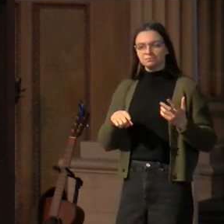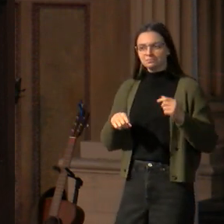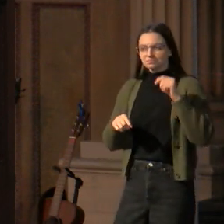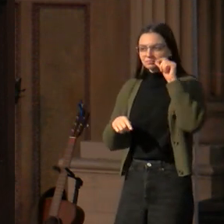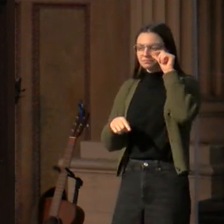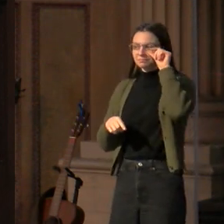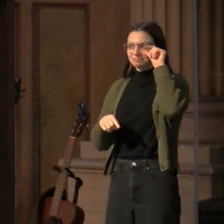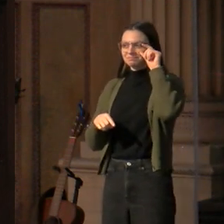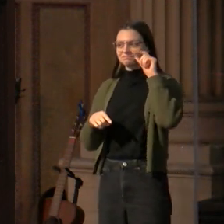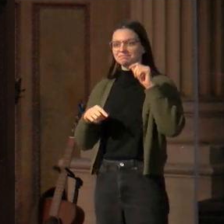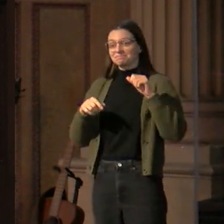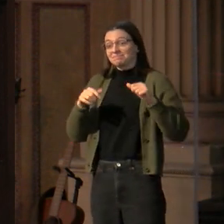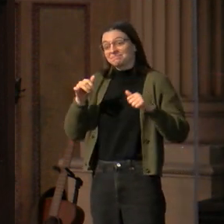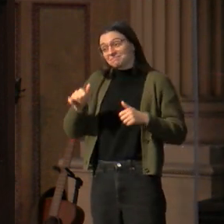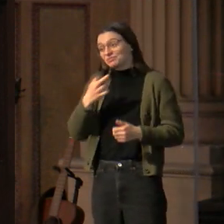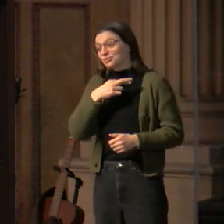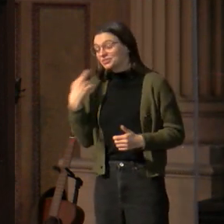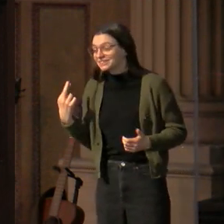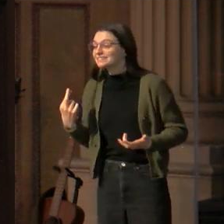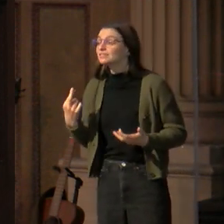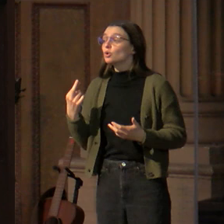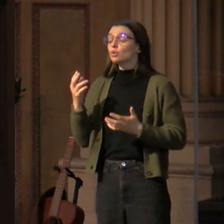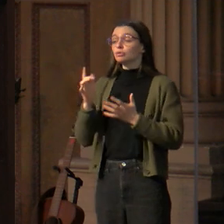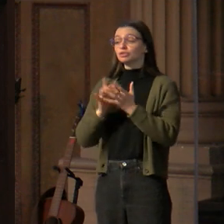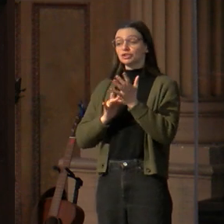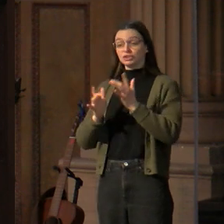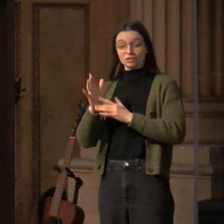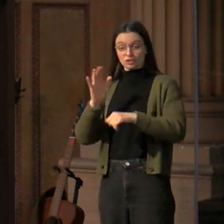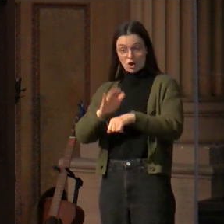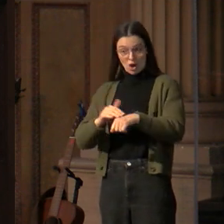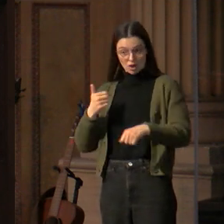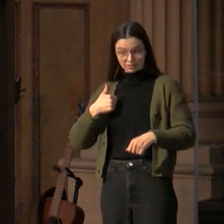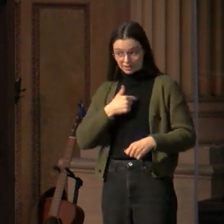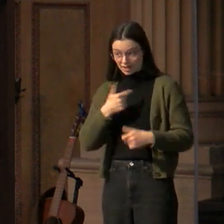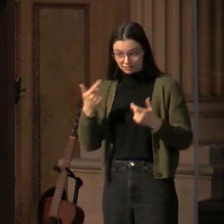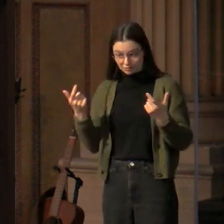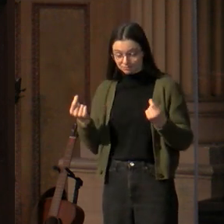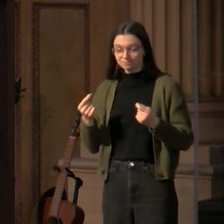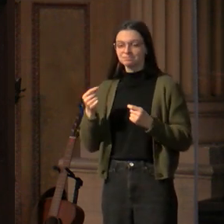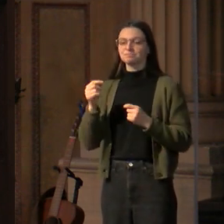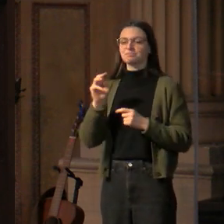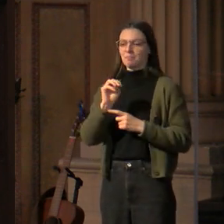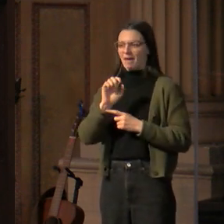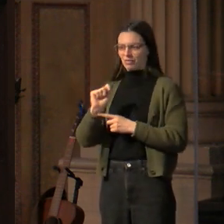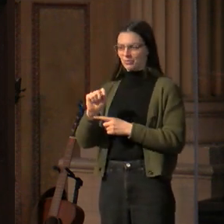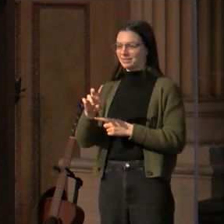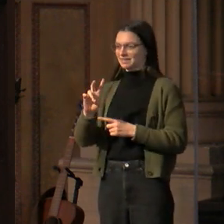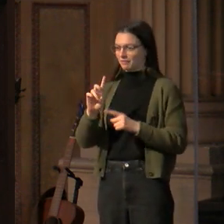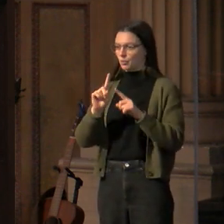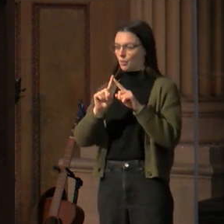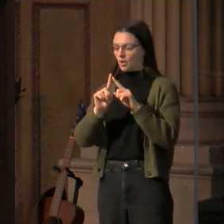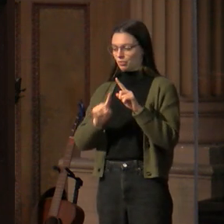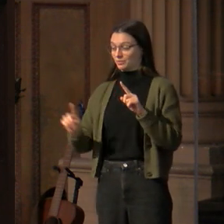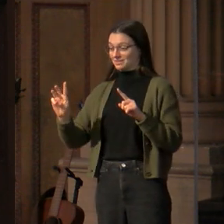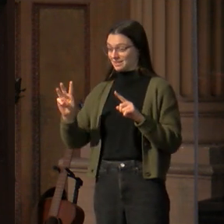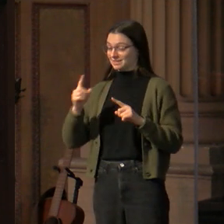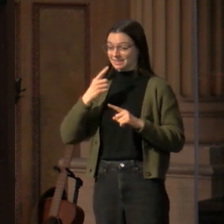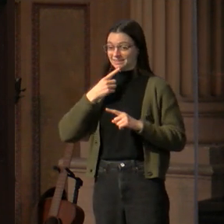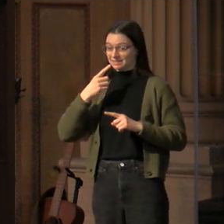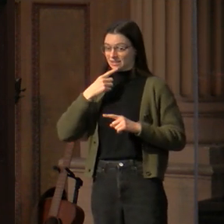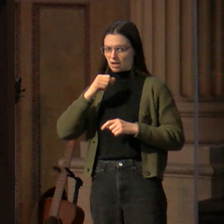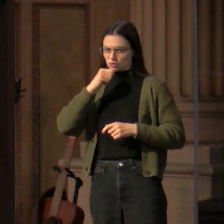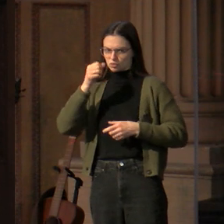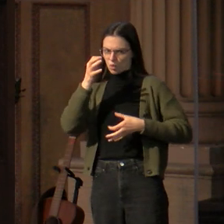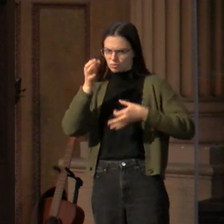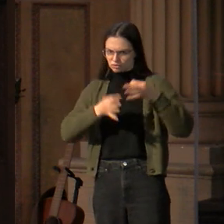effect of Christian living in mind, Jesus gives us this call in Matthew 7, verses 1 through 6. He says, Judge not that you be